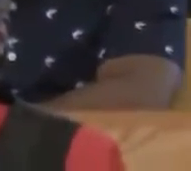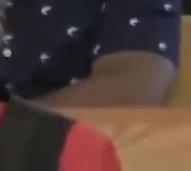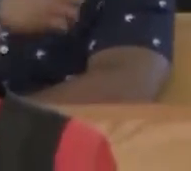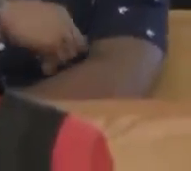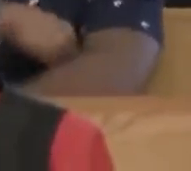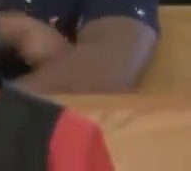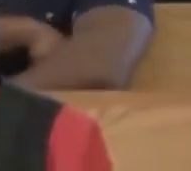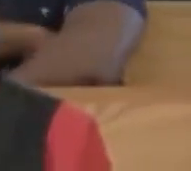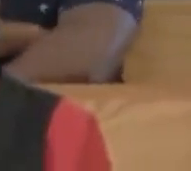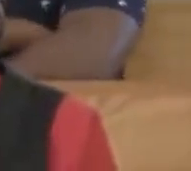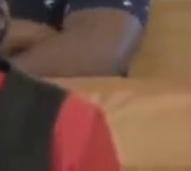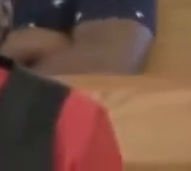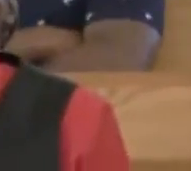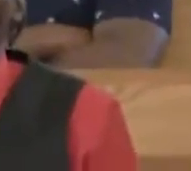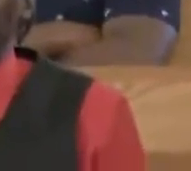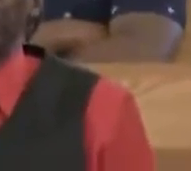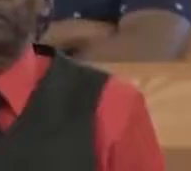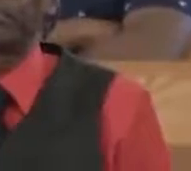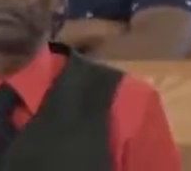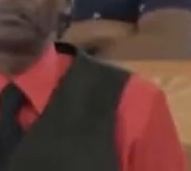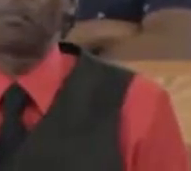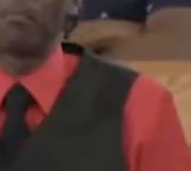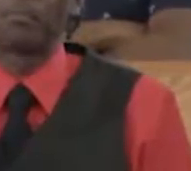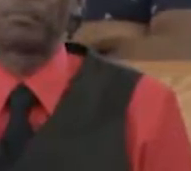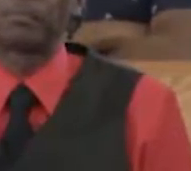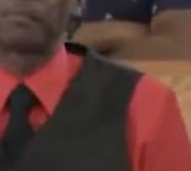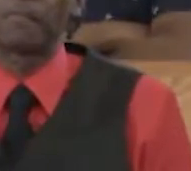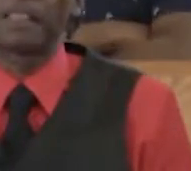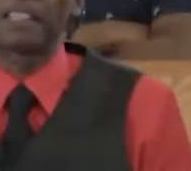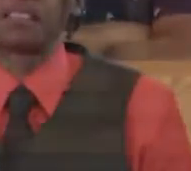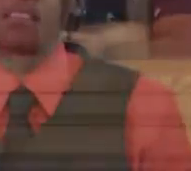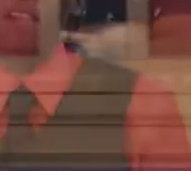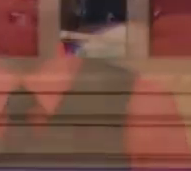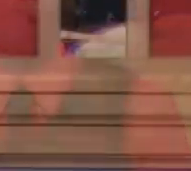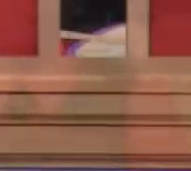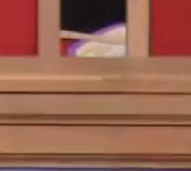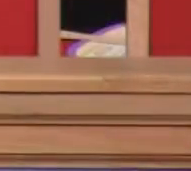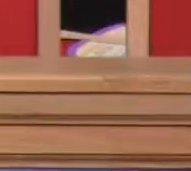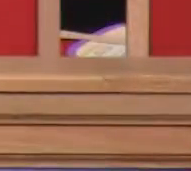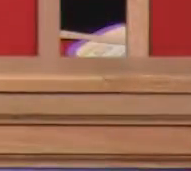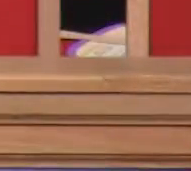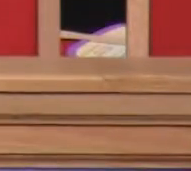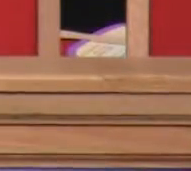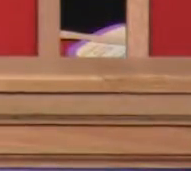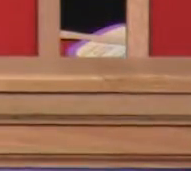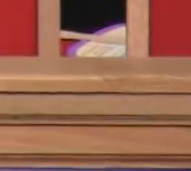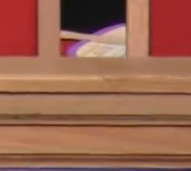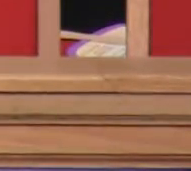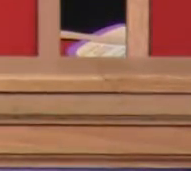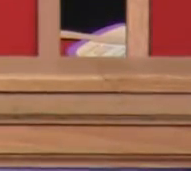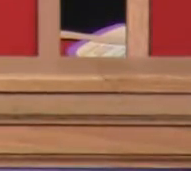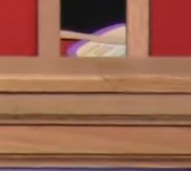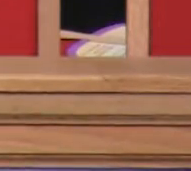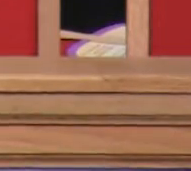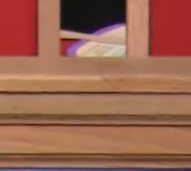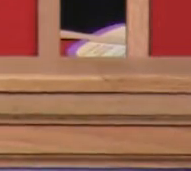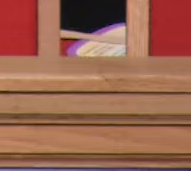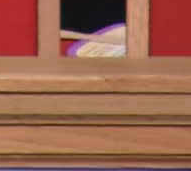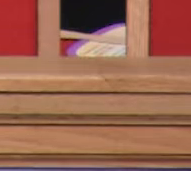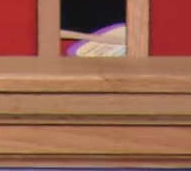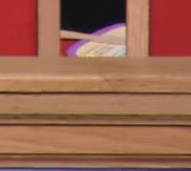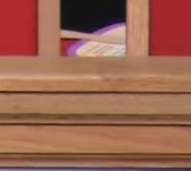to pray for us. We're going to hear the announcements for this faith community for this week, and we are going